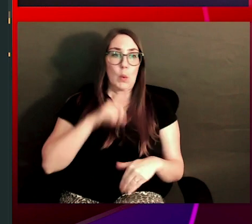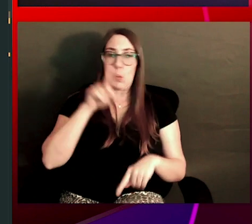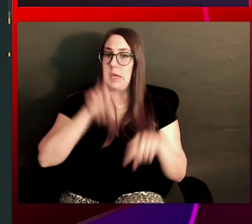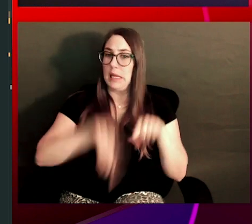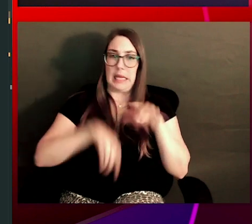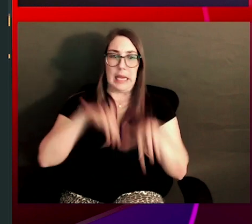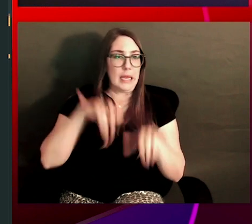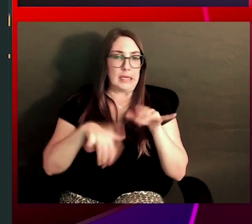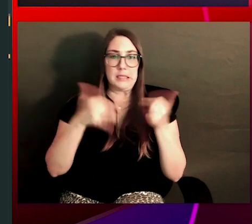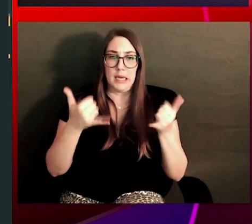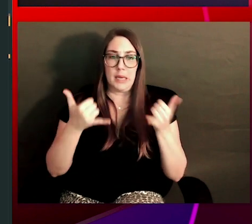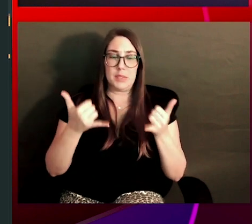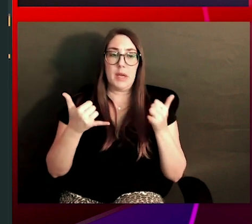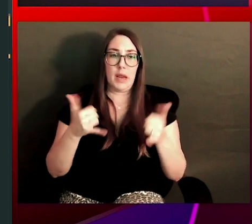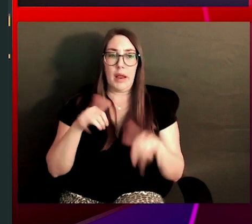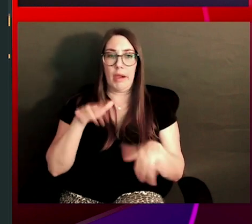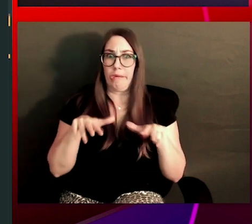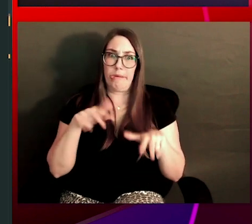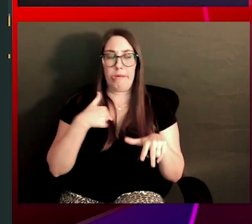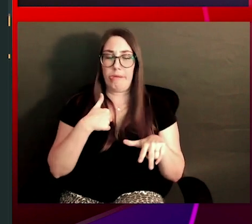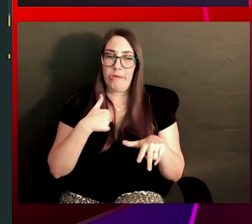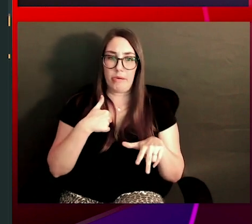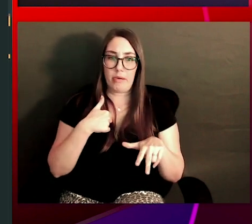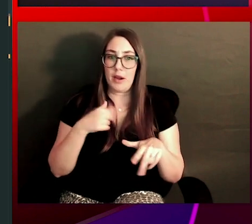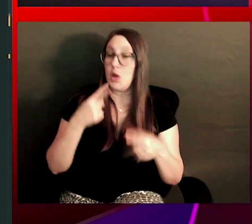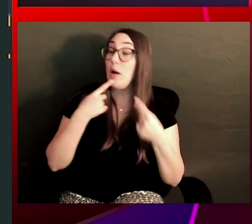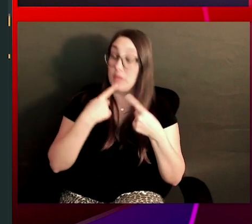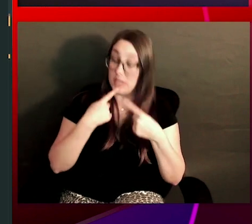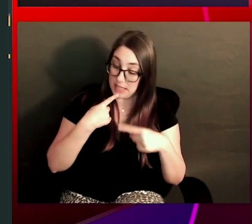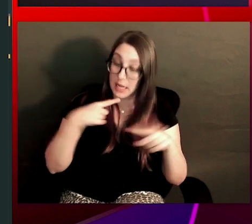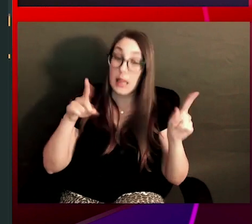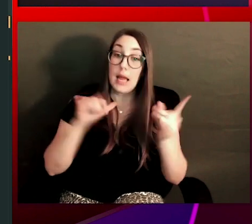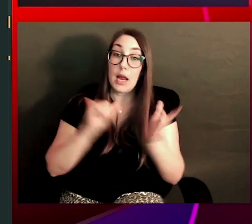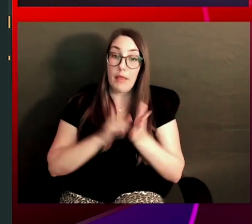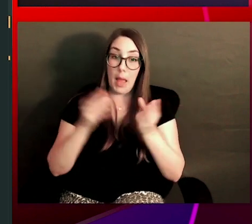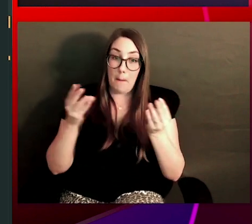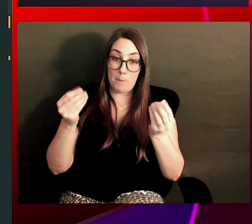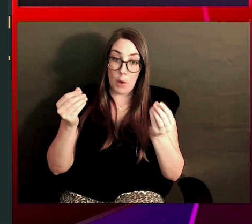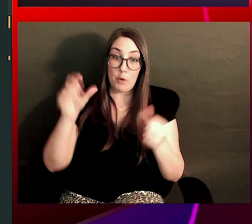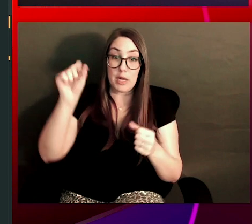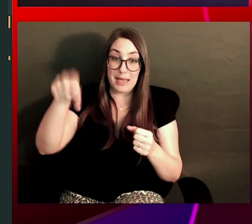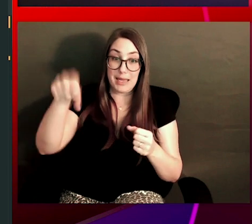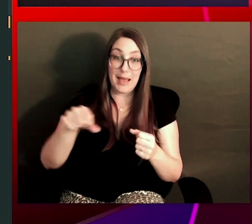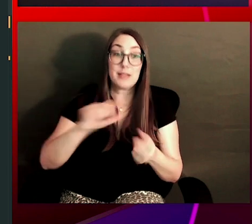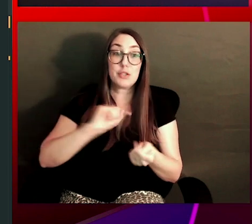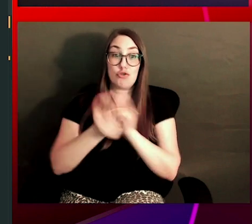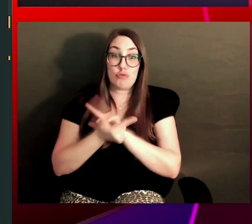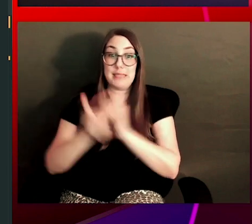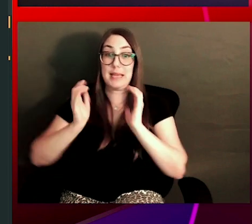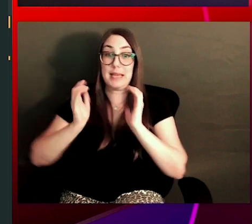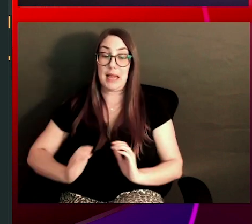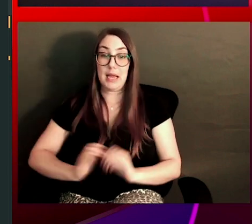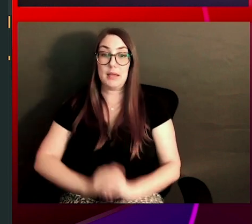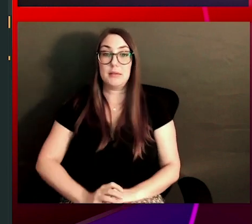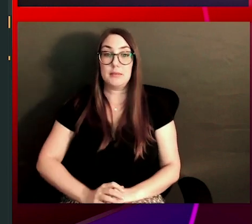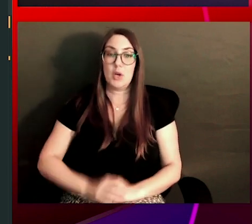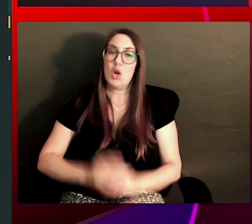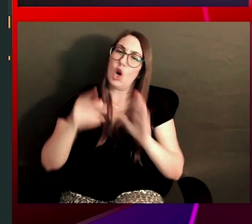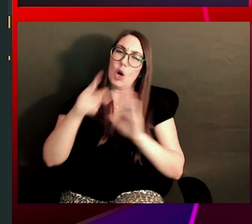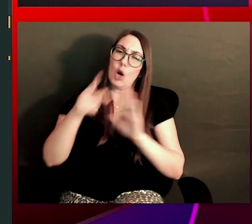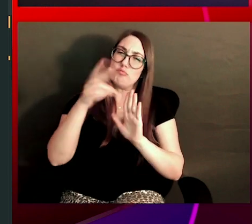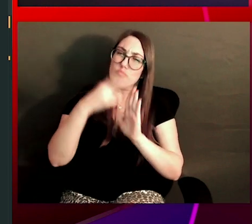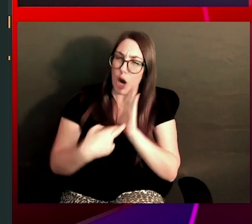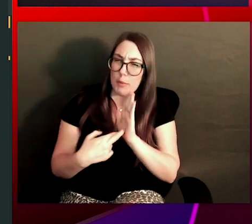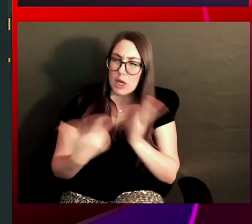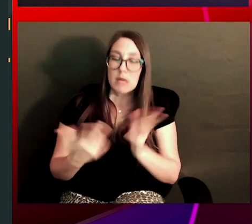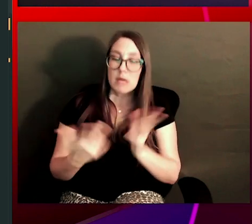right. So, and then we'll declare just that here, property. Amazon Translate client. Okay? There you go. I mistyped